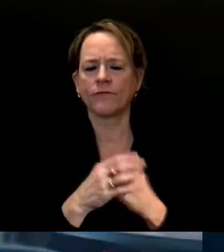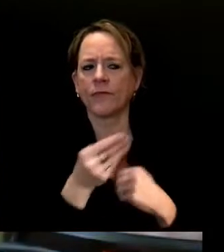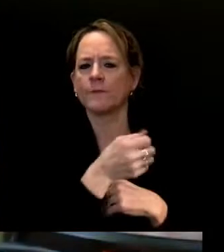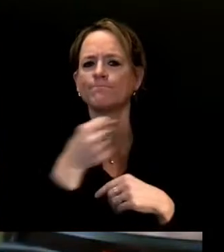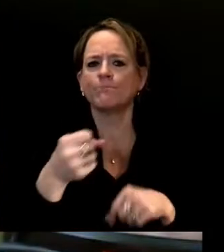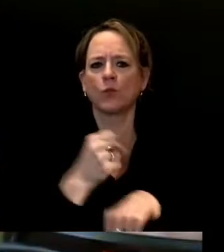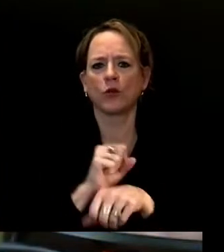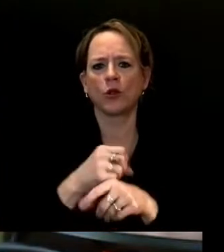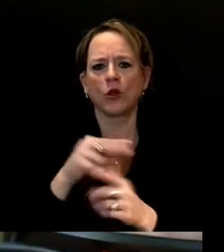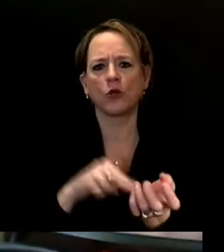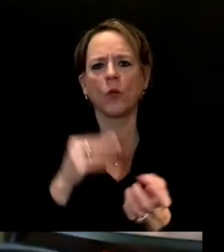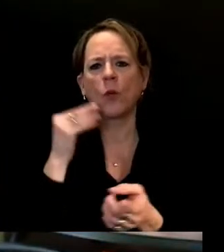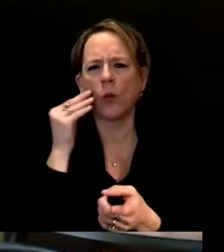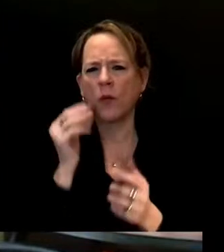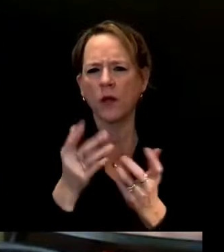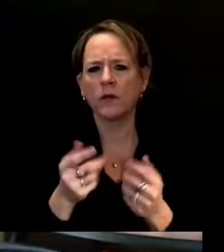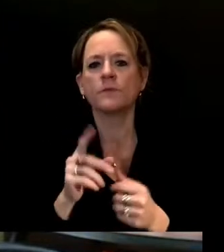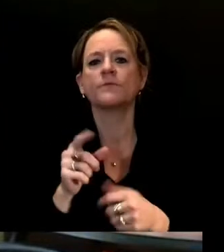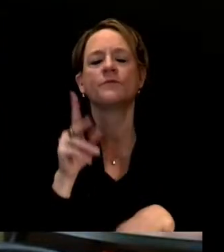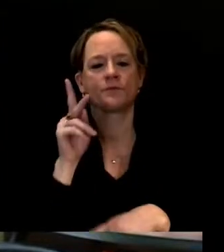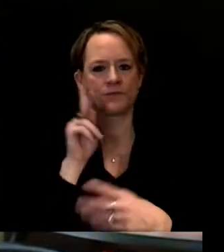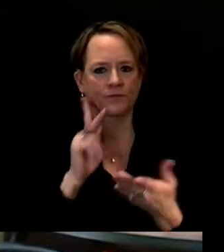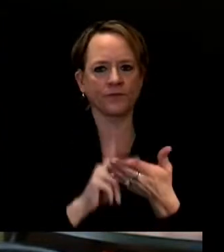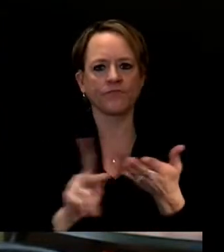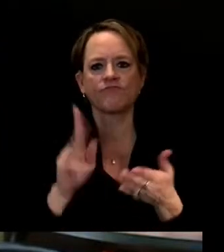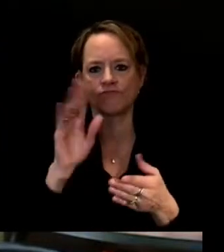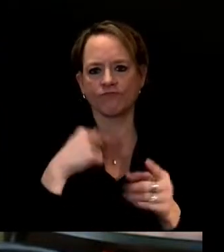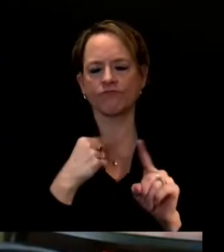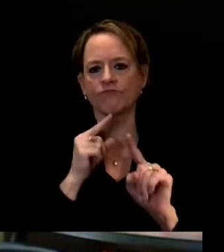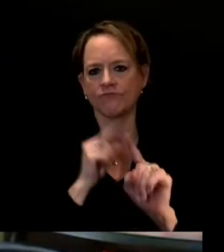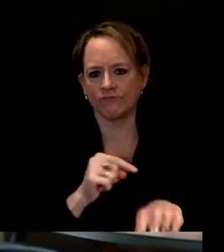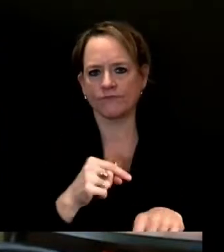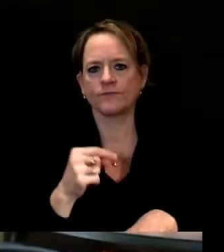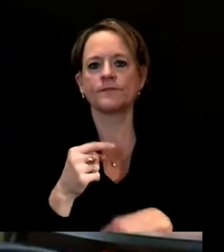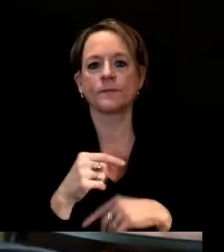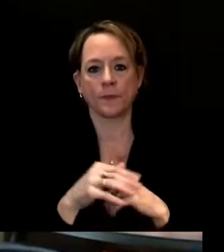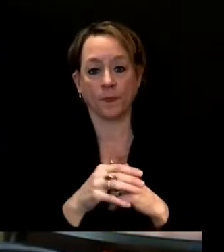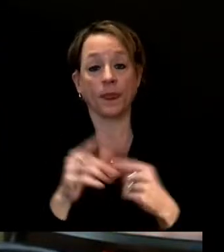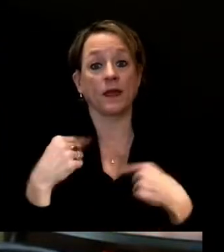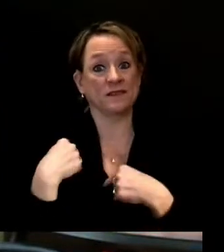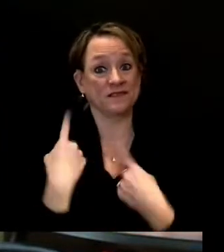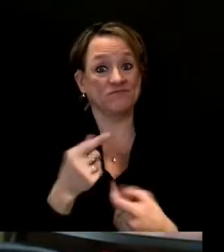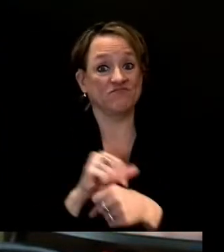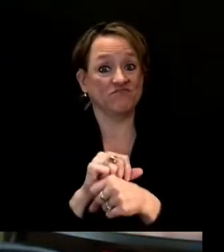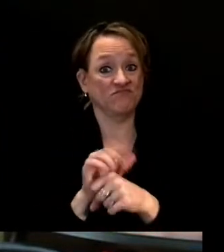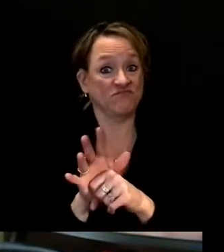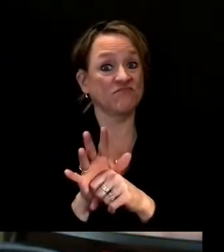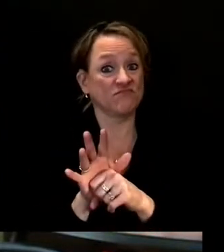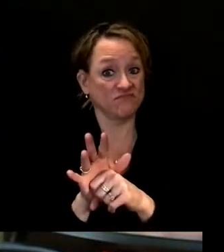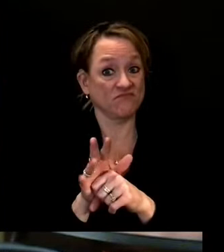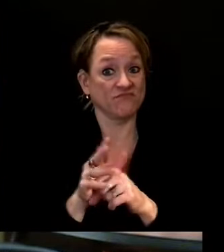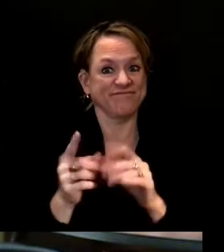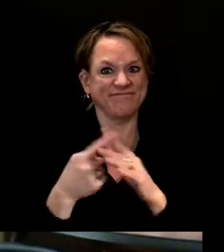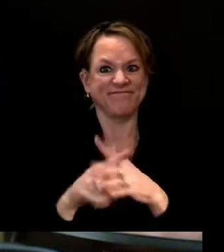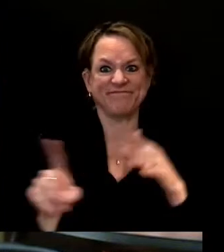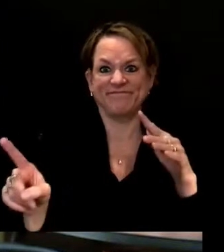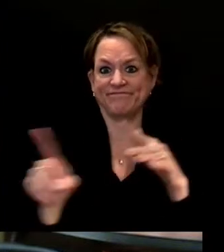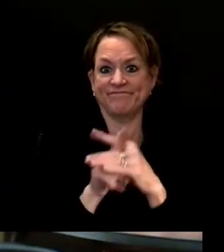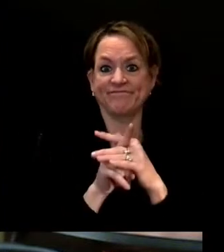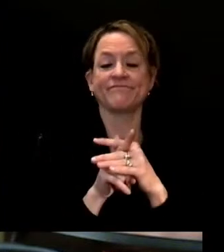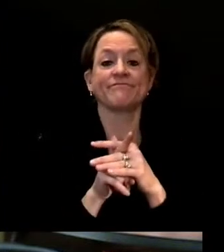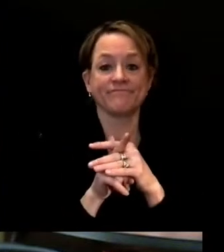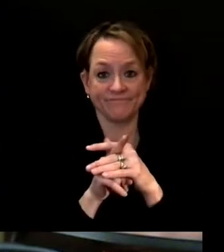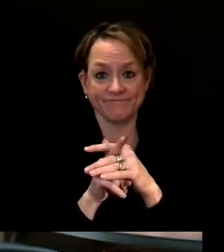So since the beginning of the pandemic, the governor has made it possible to have some